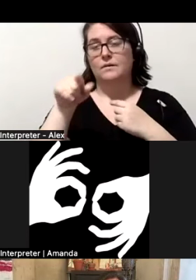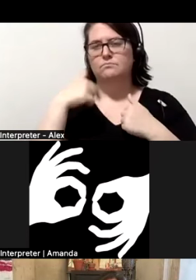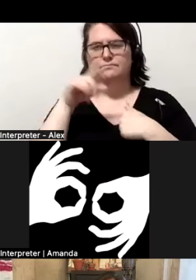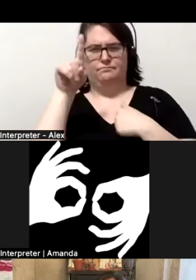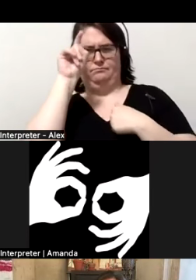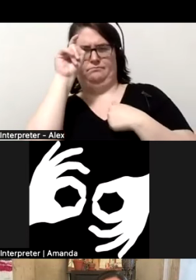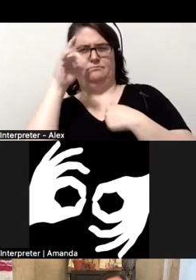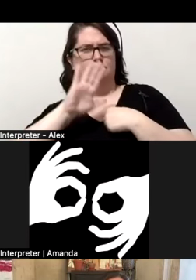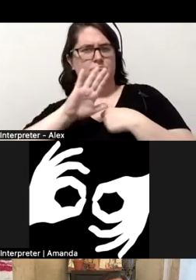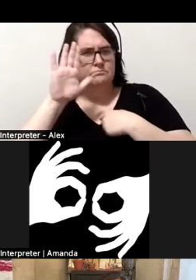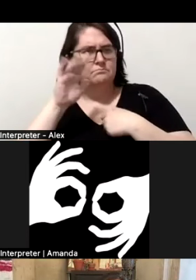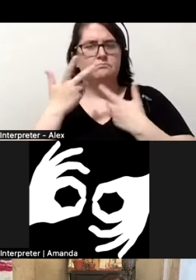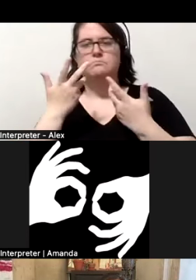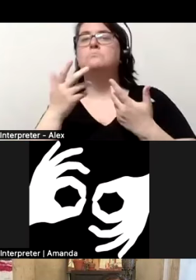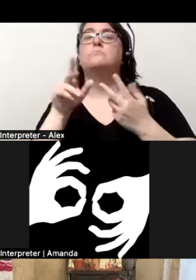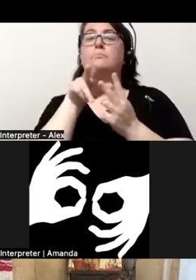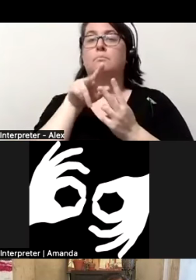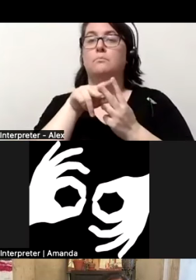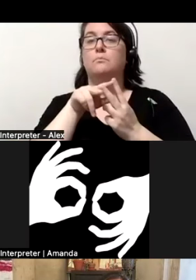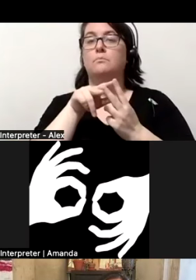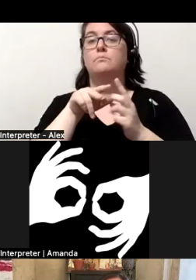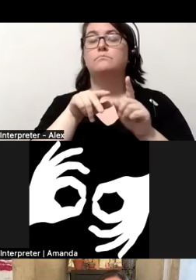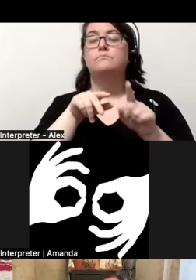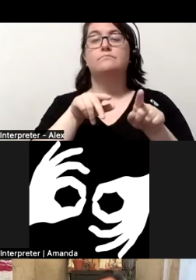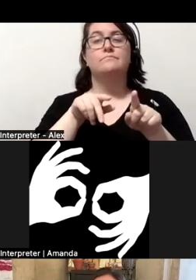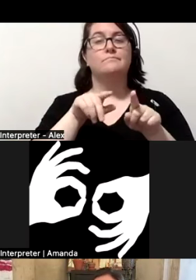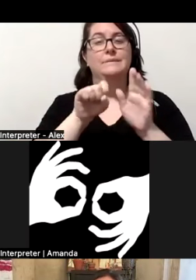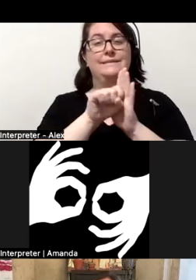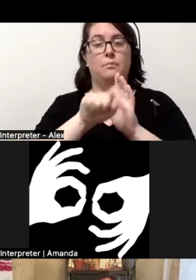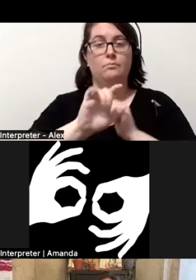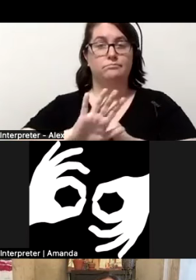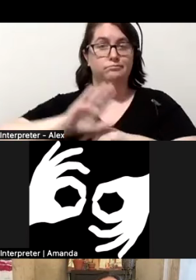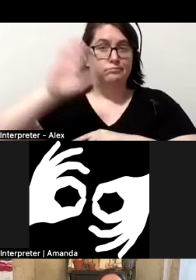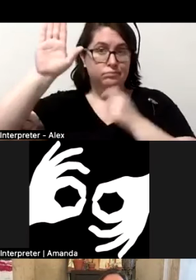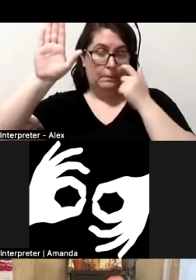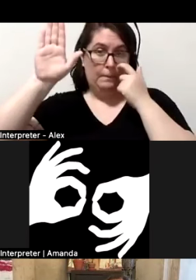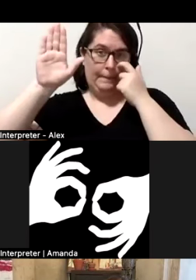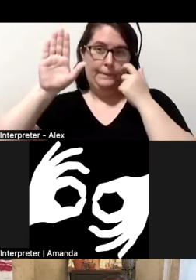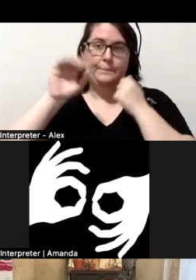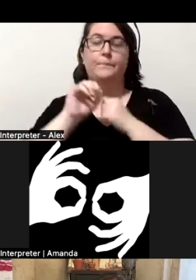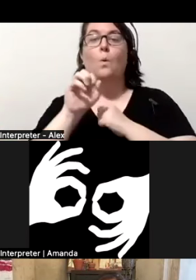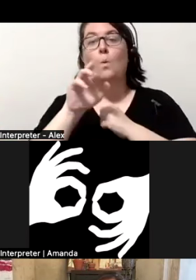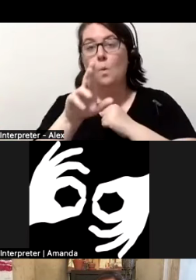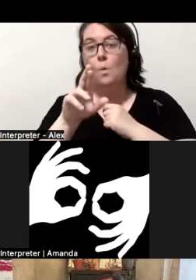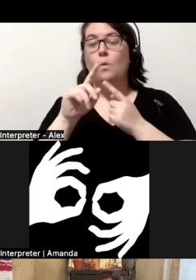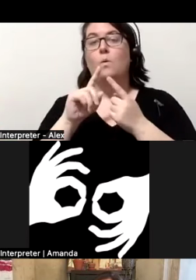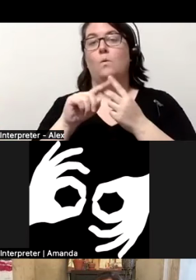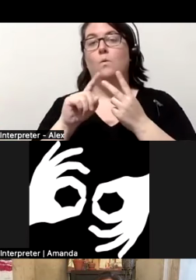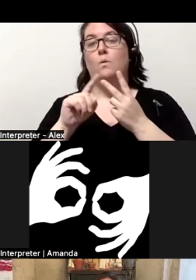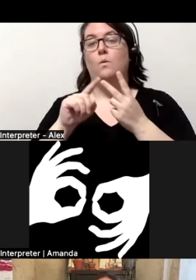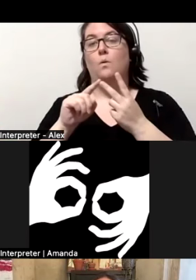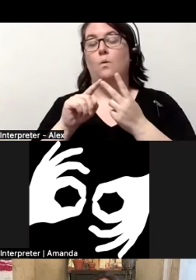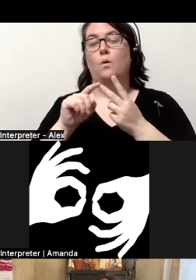the presentation, please feel free to use the raise hand function to ask a question. You can also ask the question in the